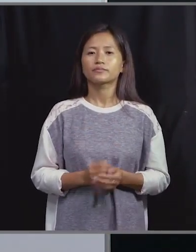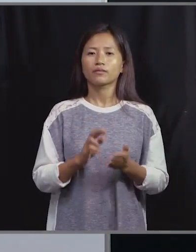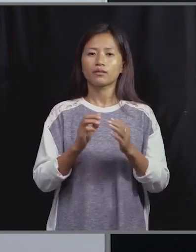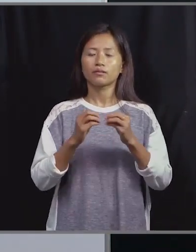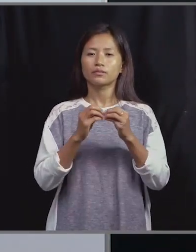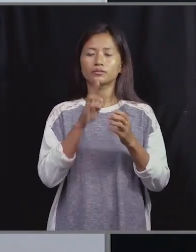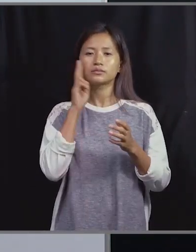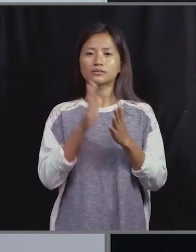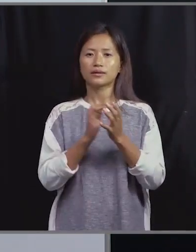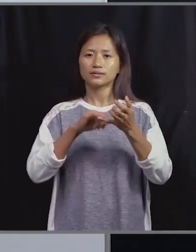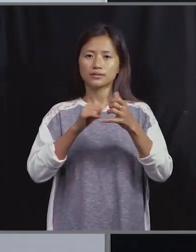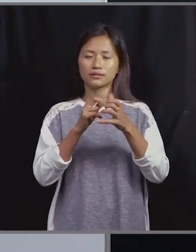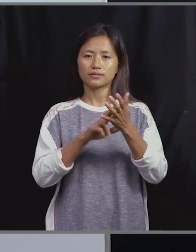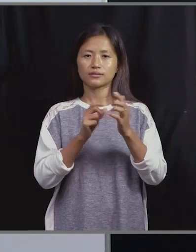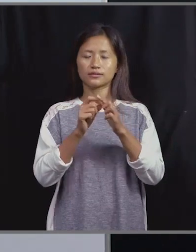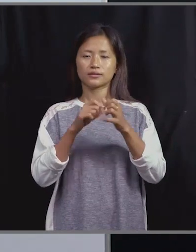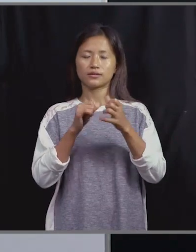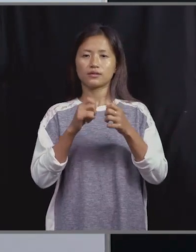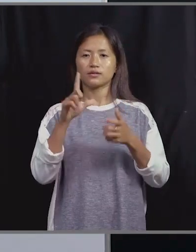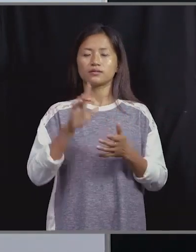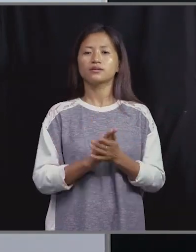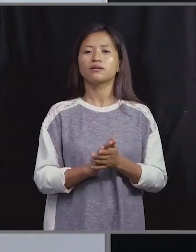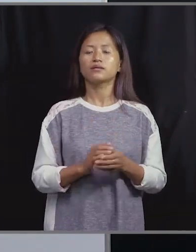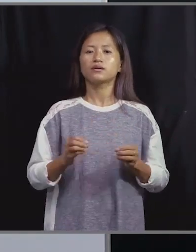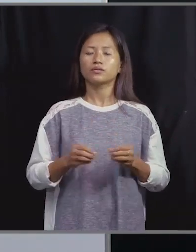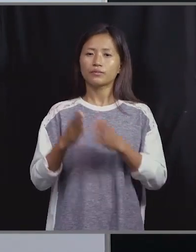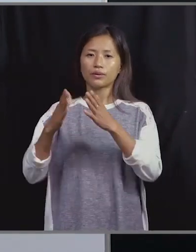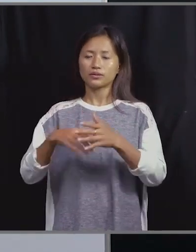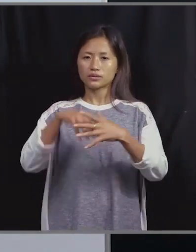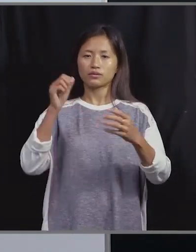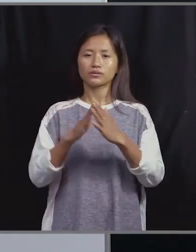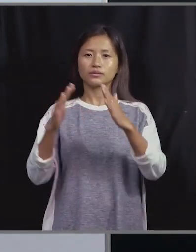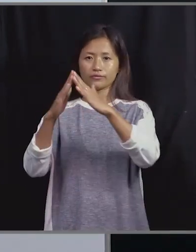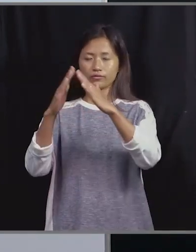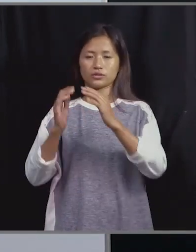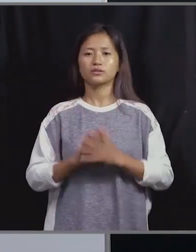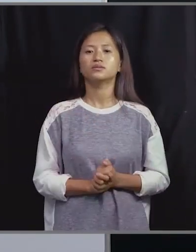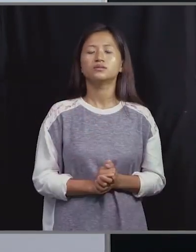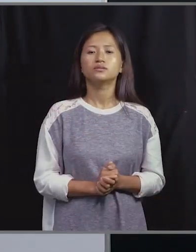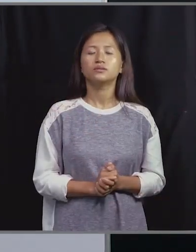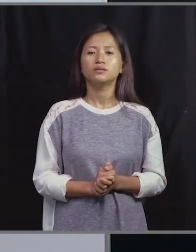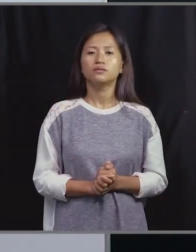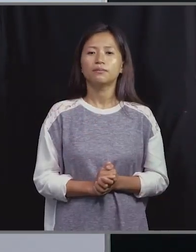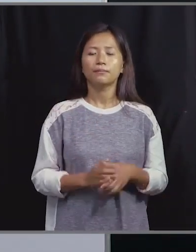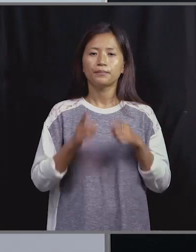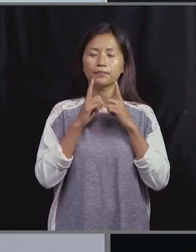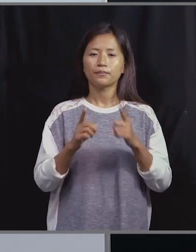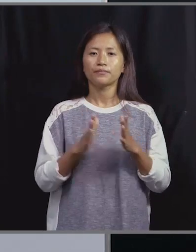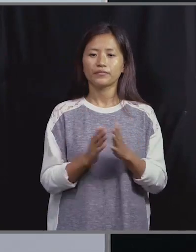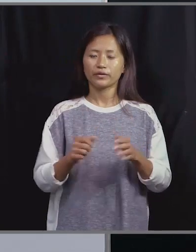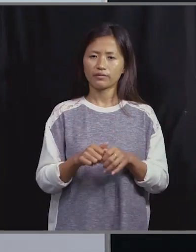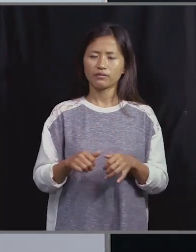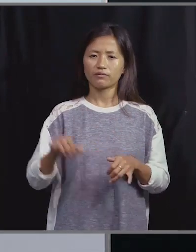the Santal is because even the Baharis or the Baharias they were settling there at the foothill, but they